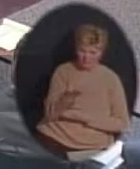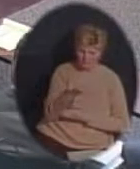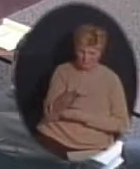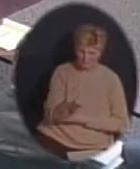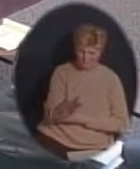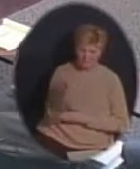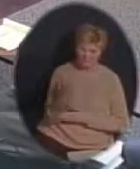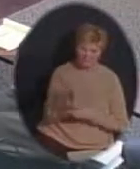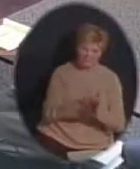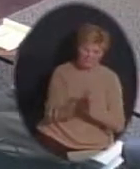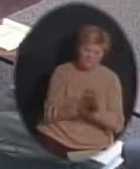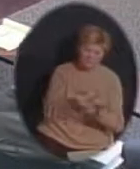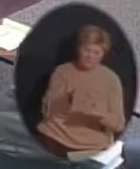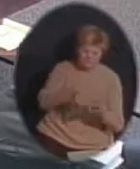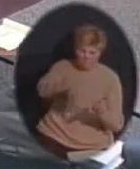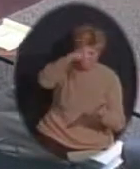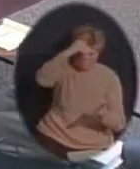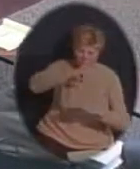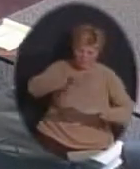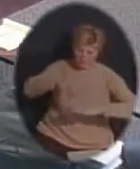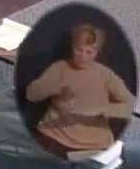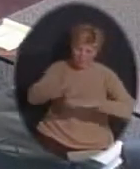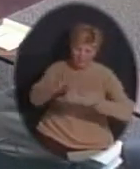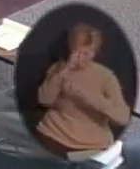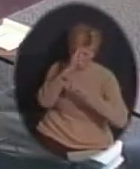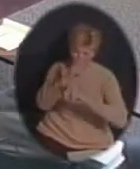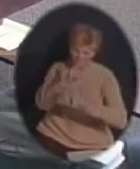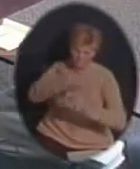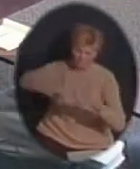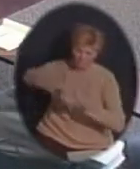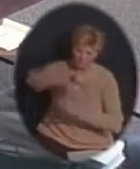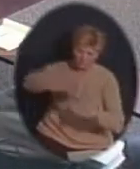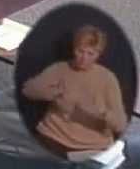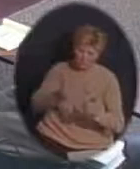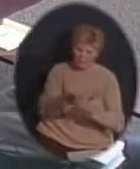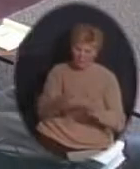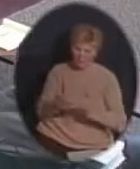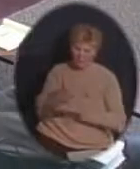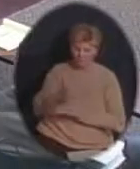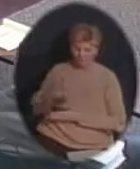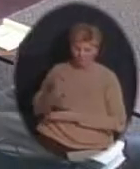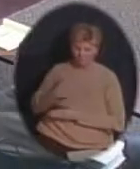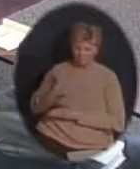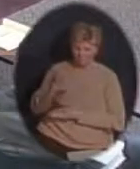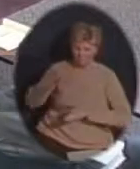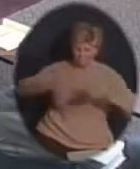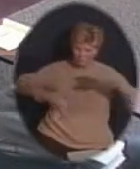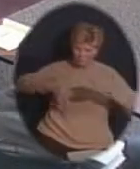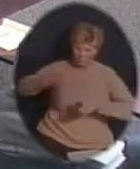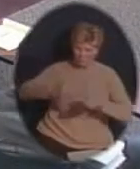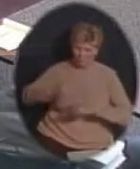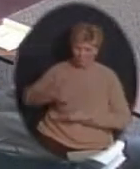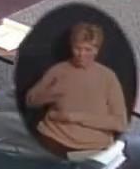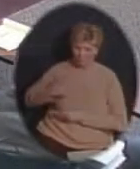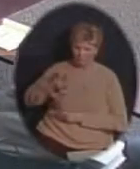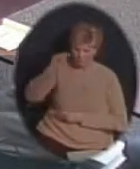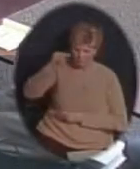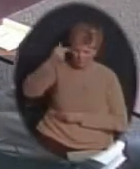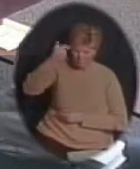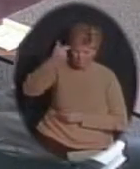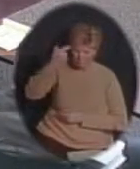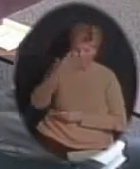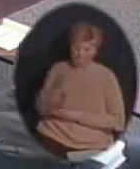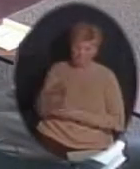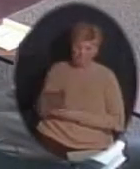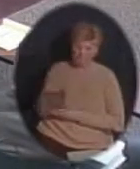the National Honor Society and takes part in Youth Court and Youth Congress, while also representing East at Model United Nations and